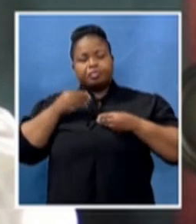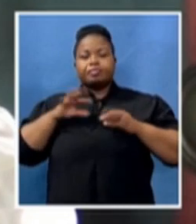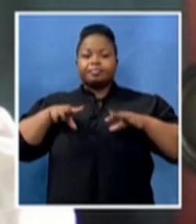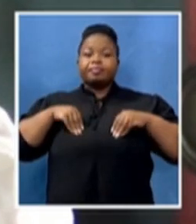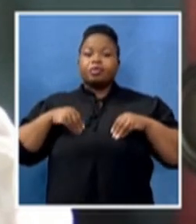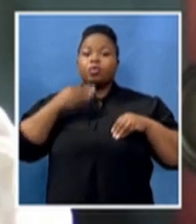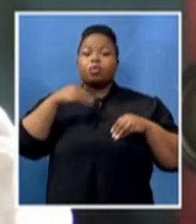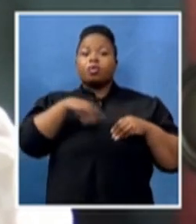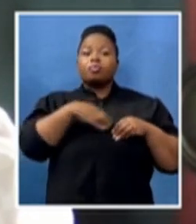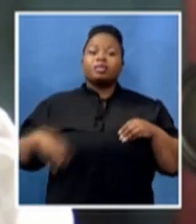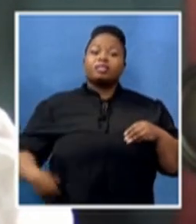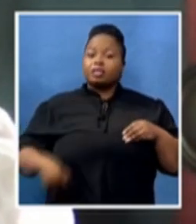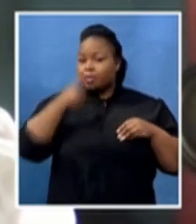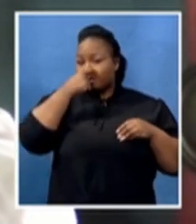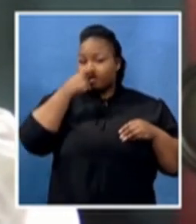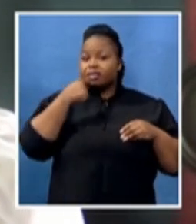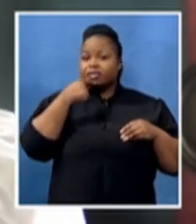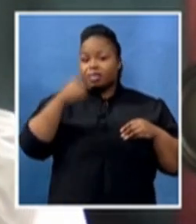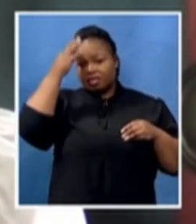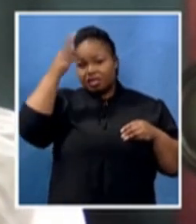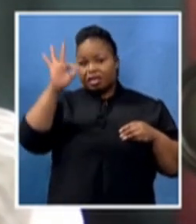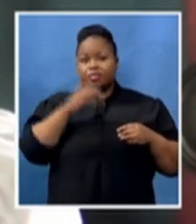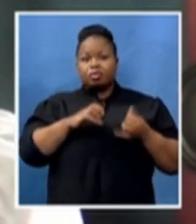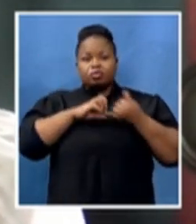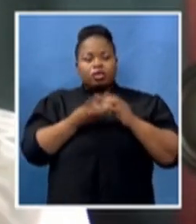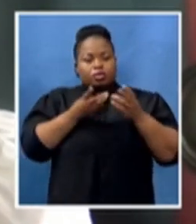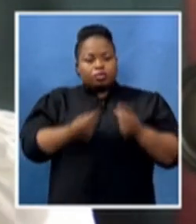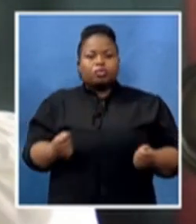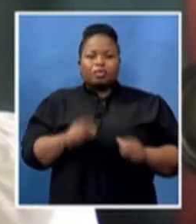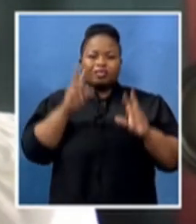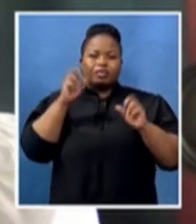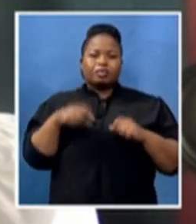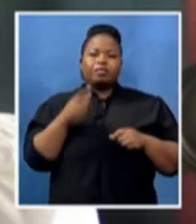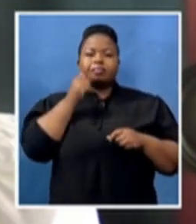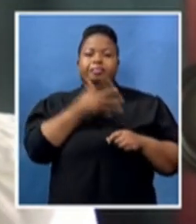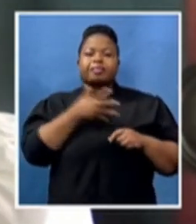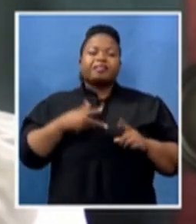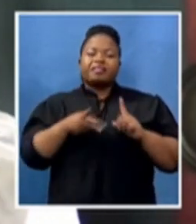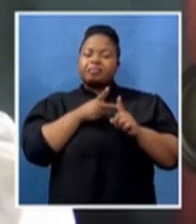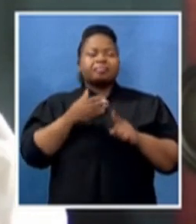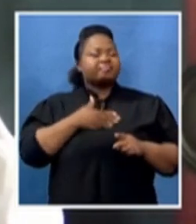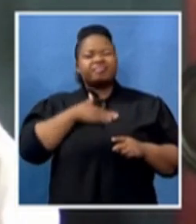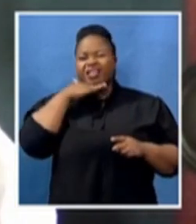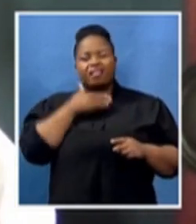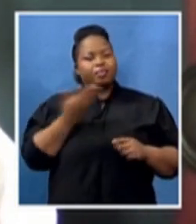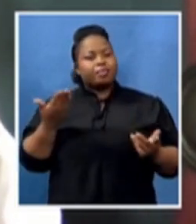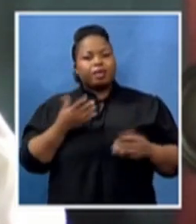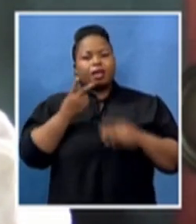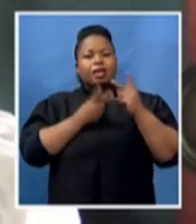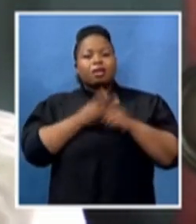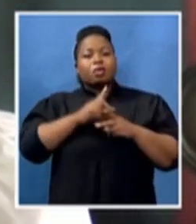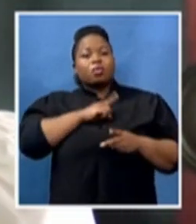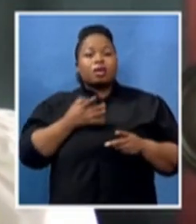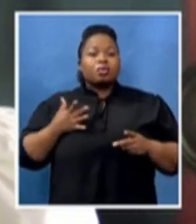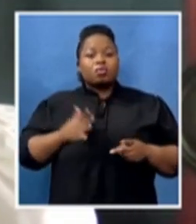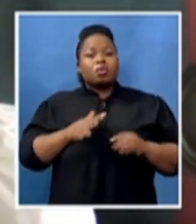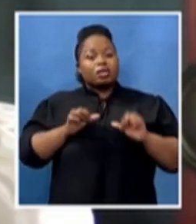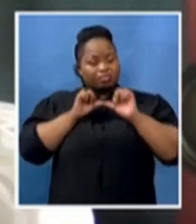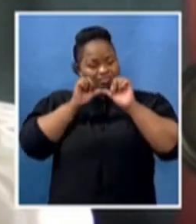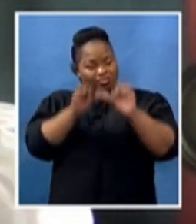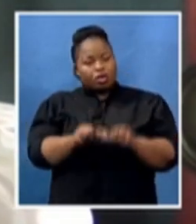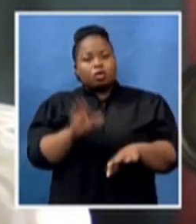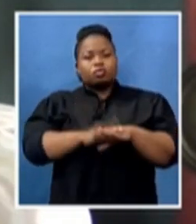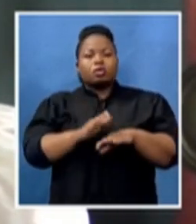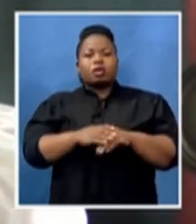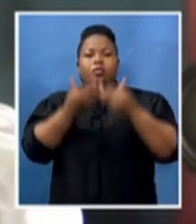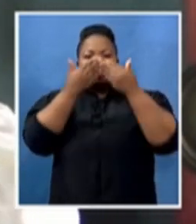to gender-based violence was indeed inadequate, and his willingness to champion the cause opened a window of opportunity to craft a